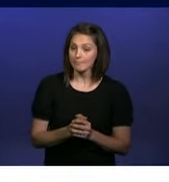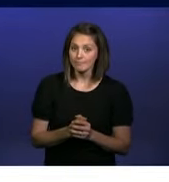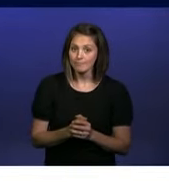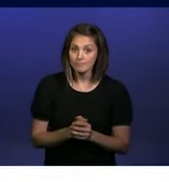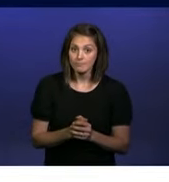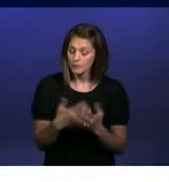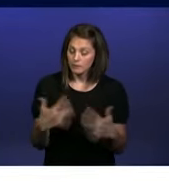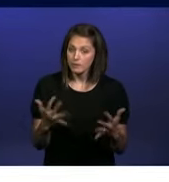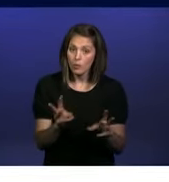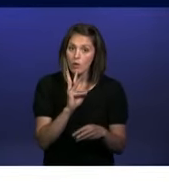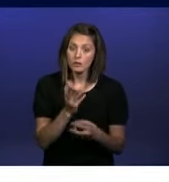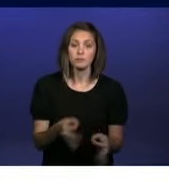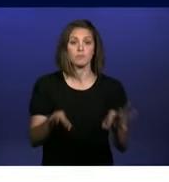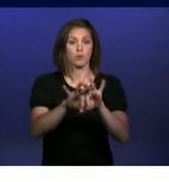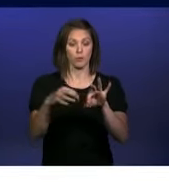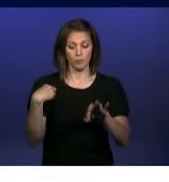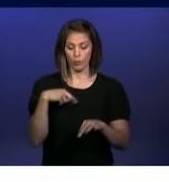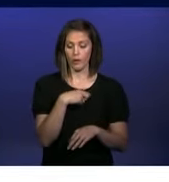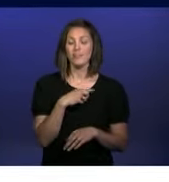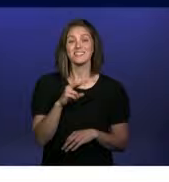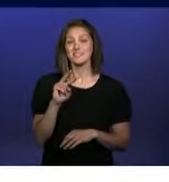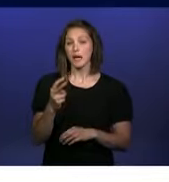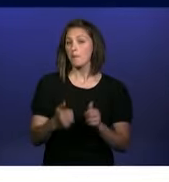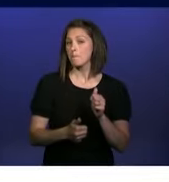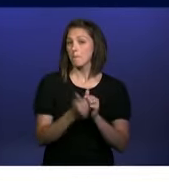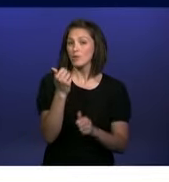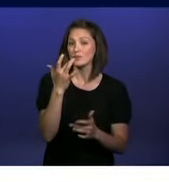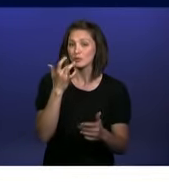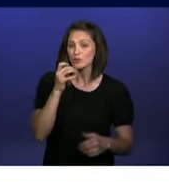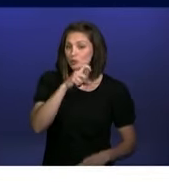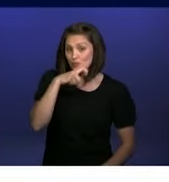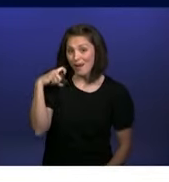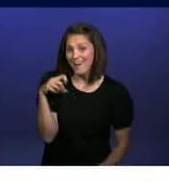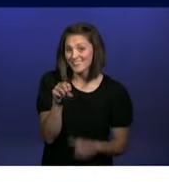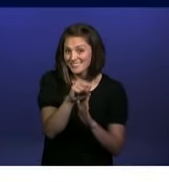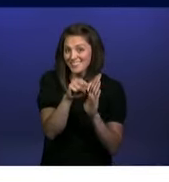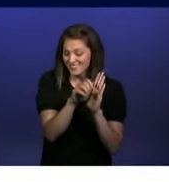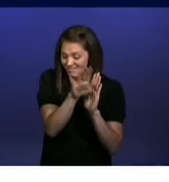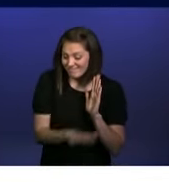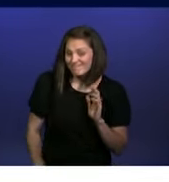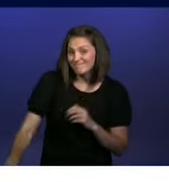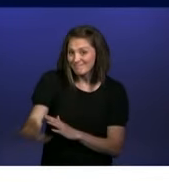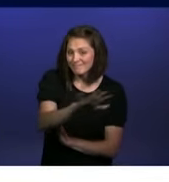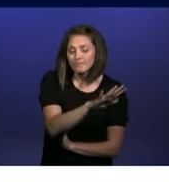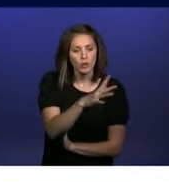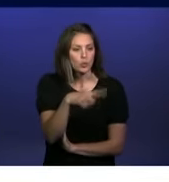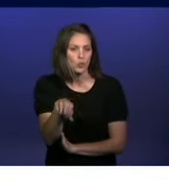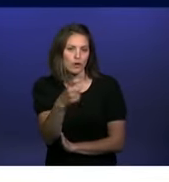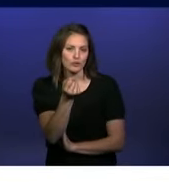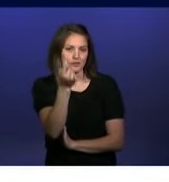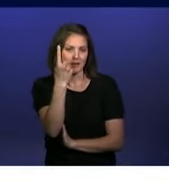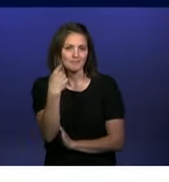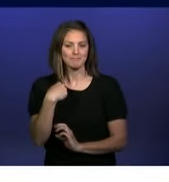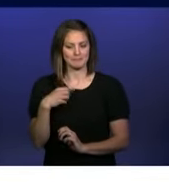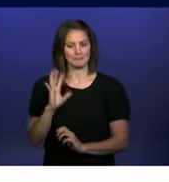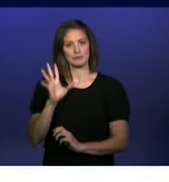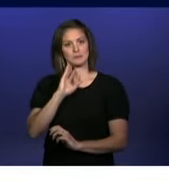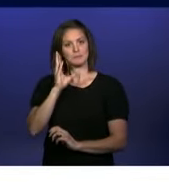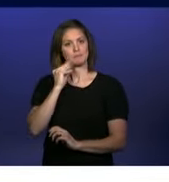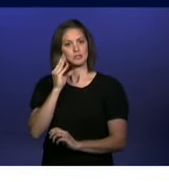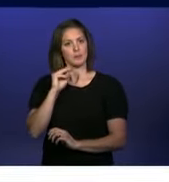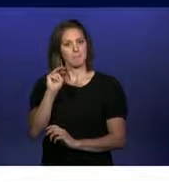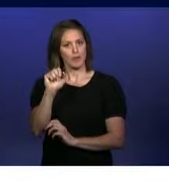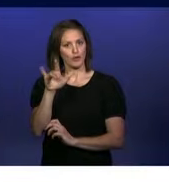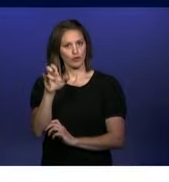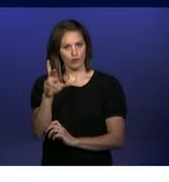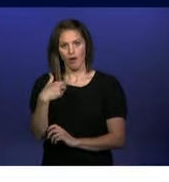important. I mean, here in Utah, we're the second most arid state in the country. Everybody understands that. I mean, as a mayor, we've experienced that. And